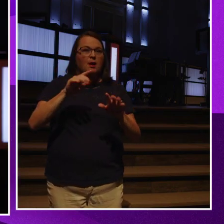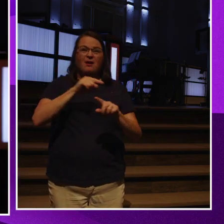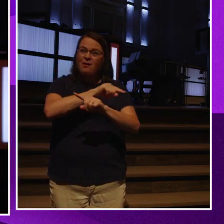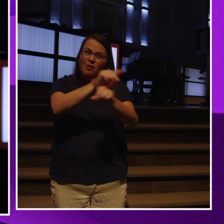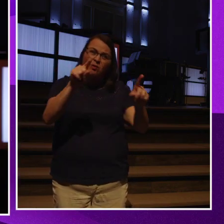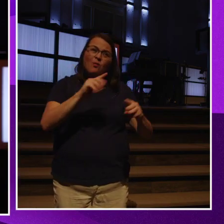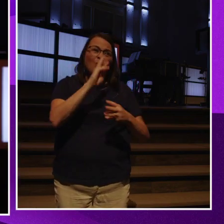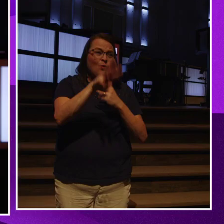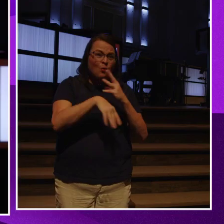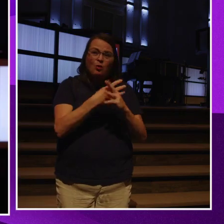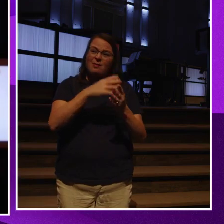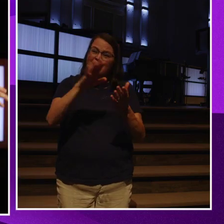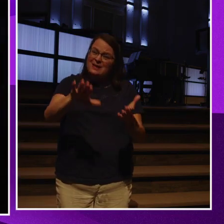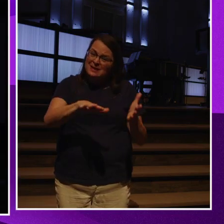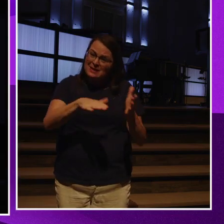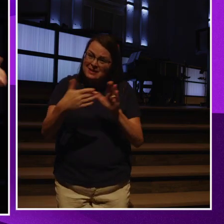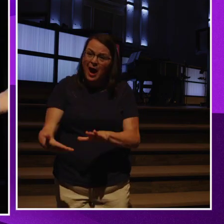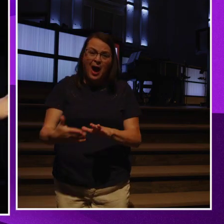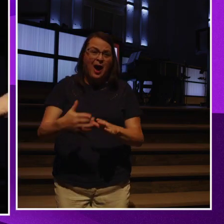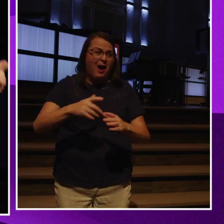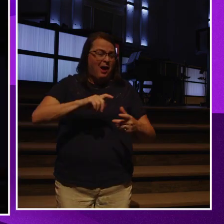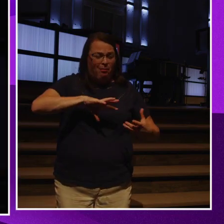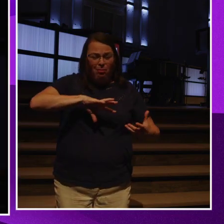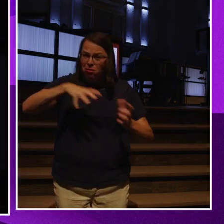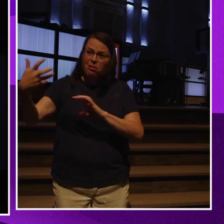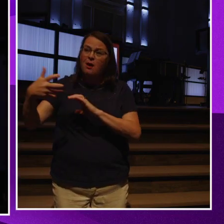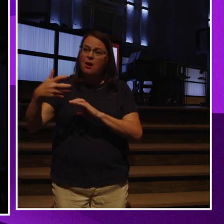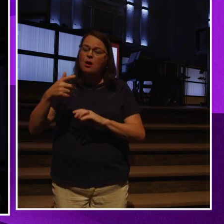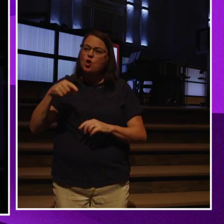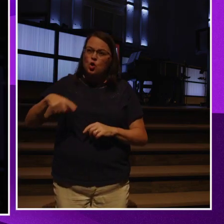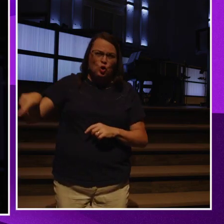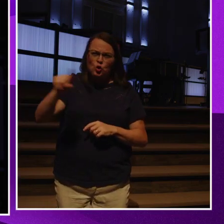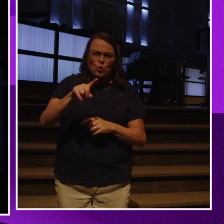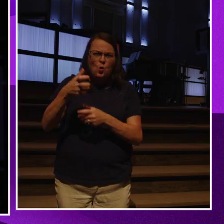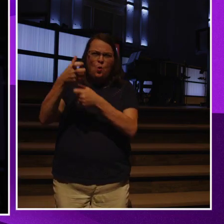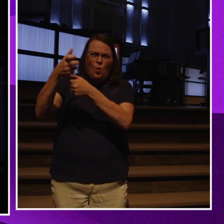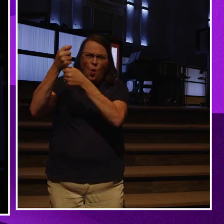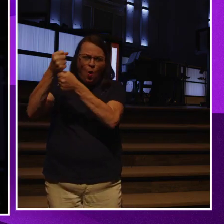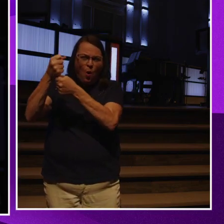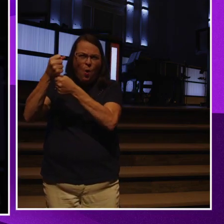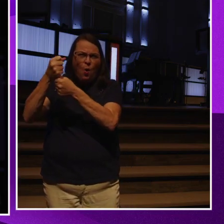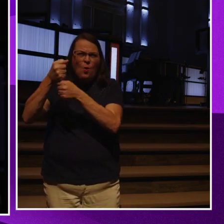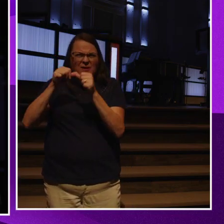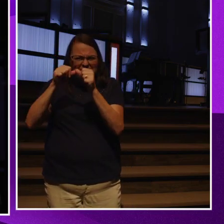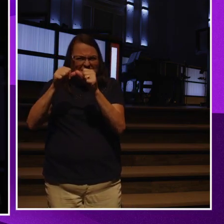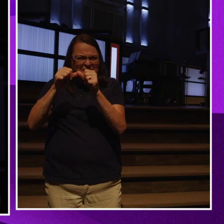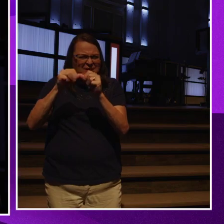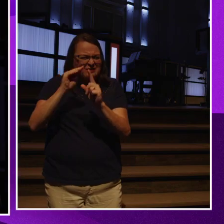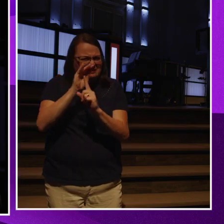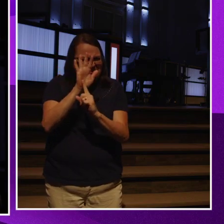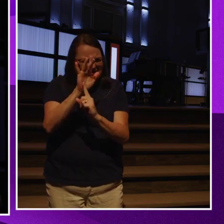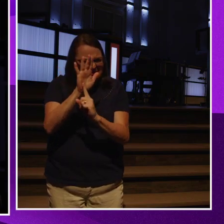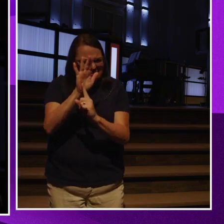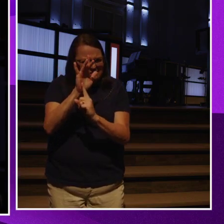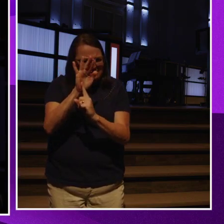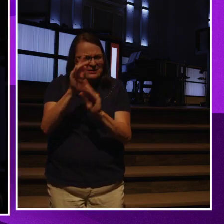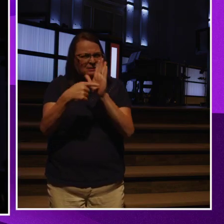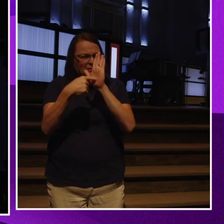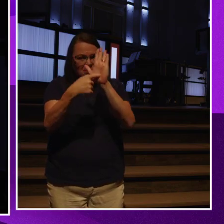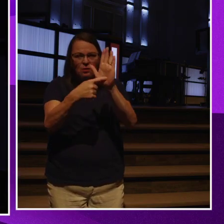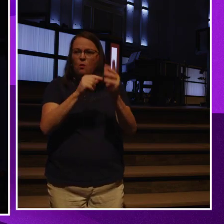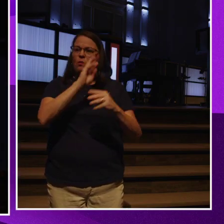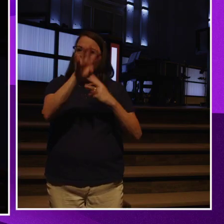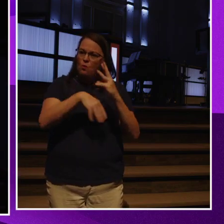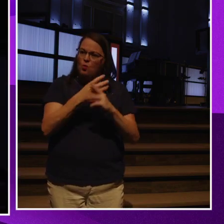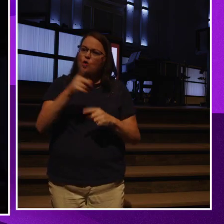dying, that's crooked, and that's twisted, you hold on to what's true and what's right and what's pure and what's